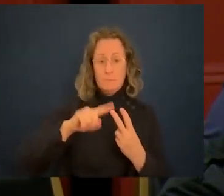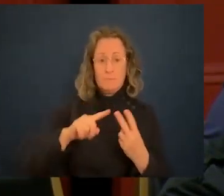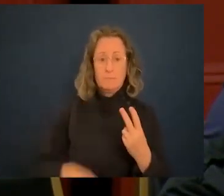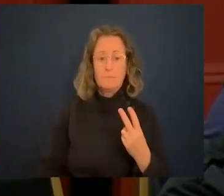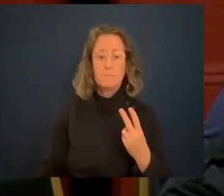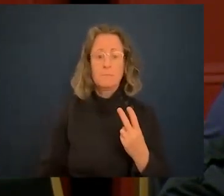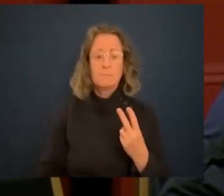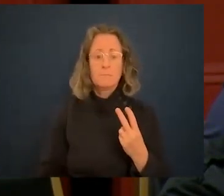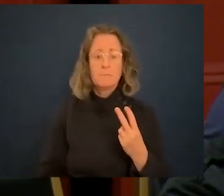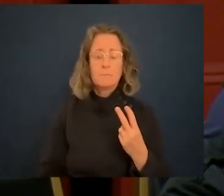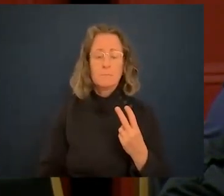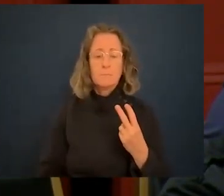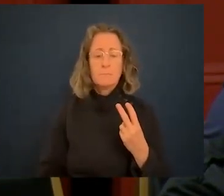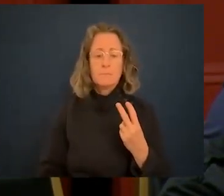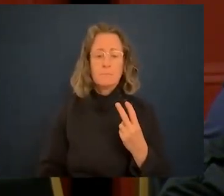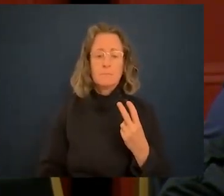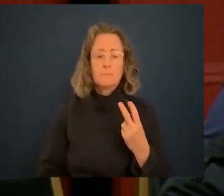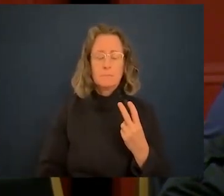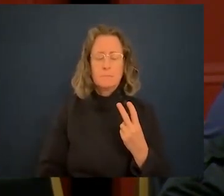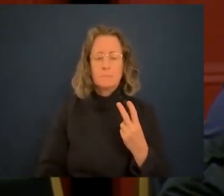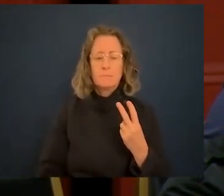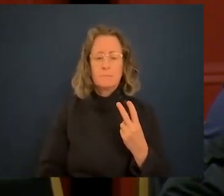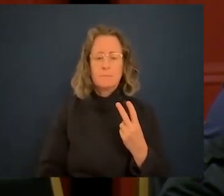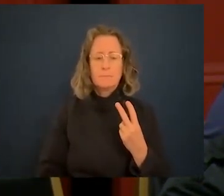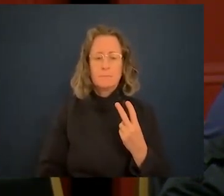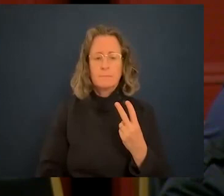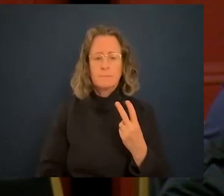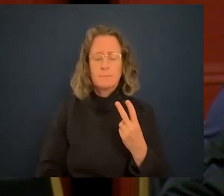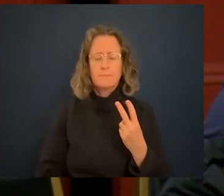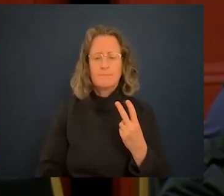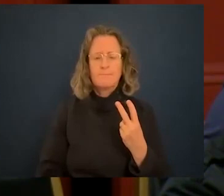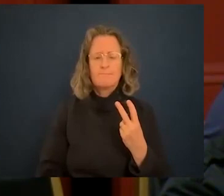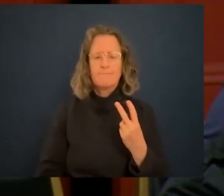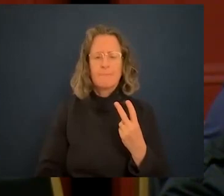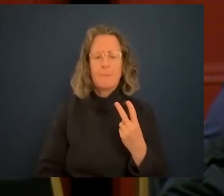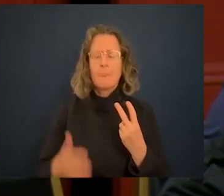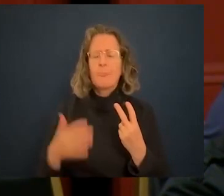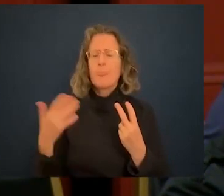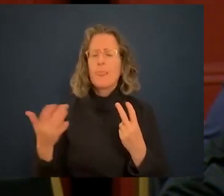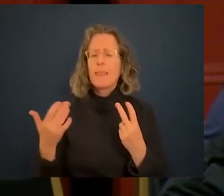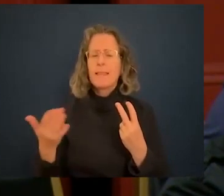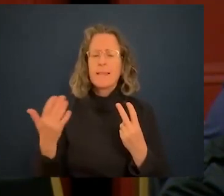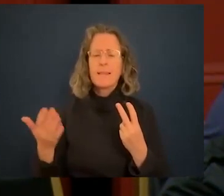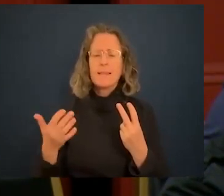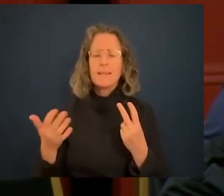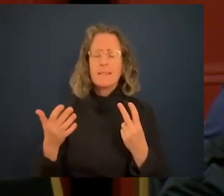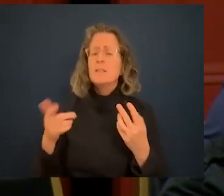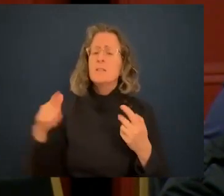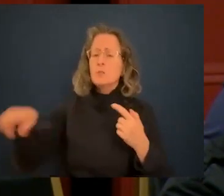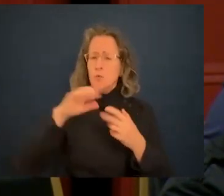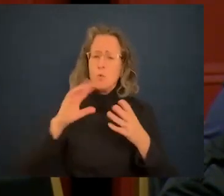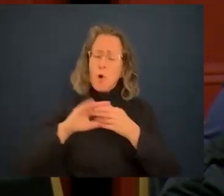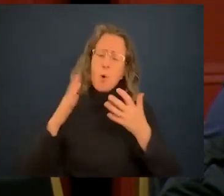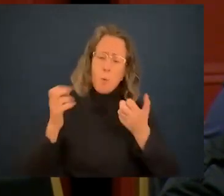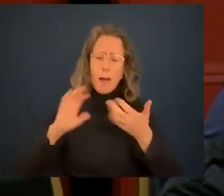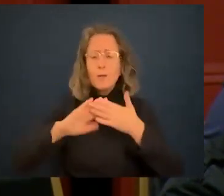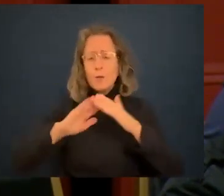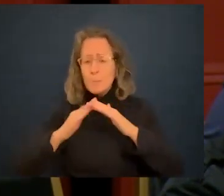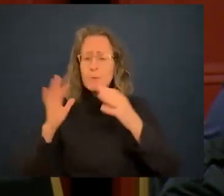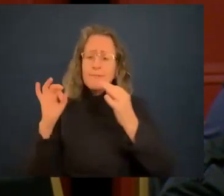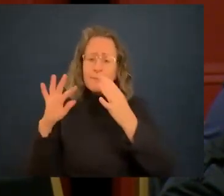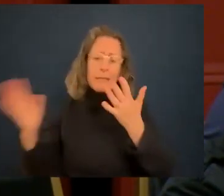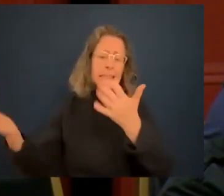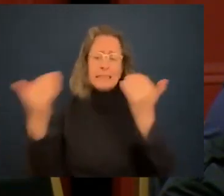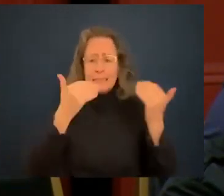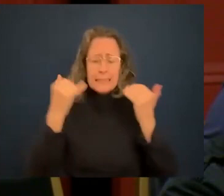highlight uh there's this like concept of like um hearing Community input for getting ideas on